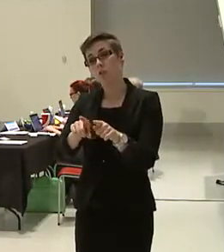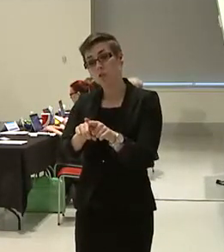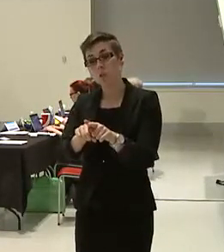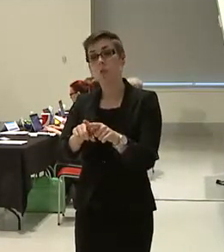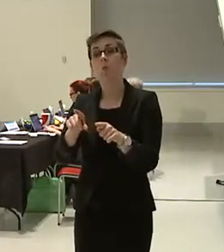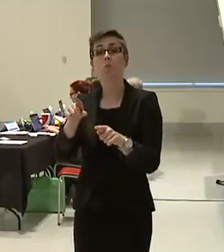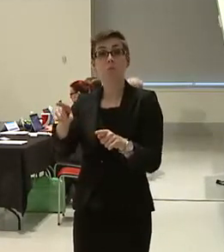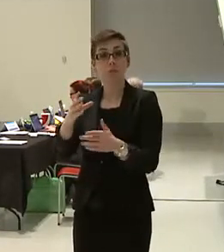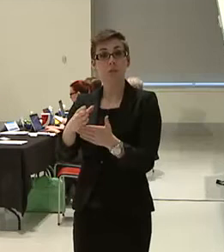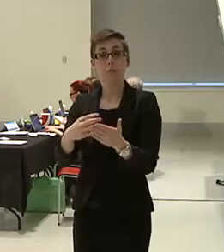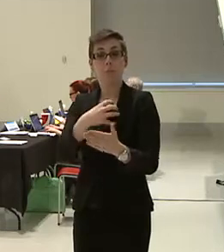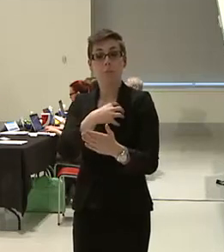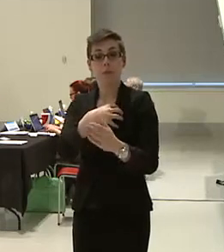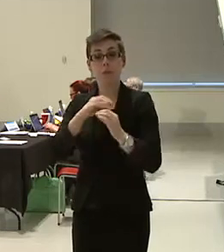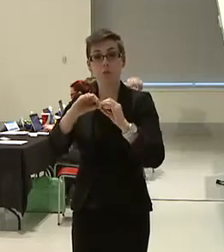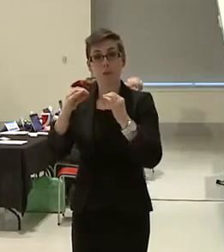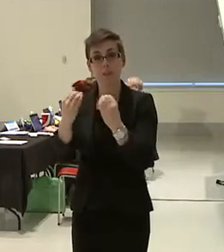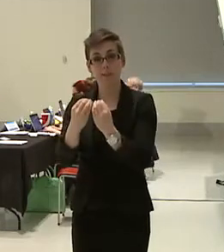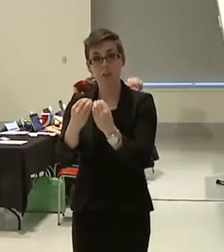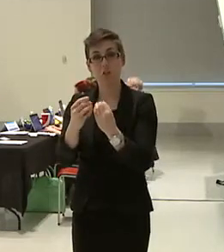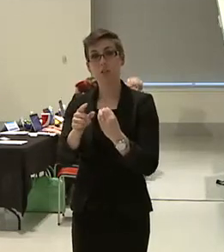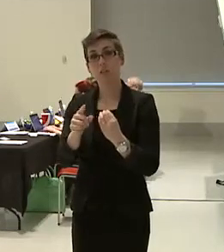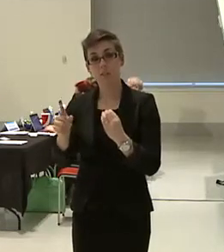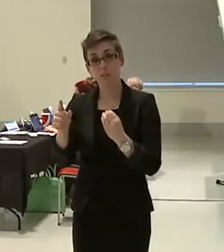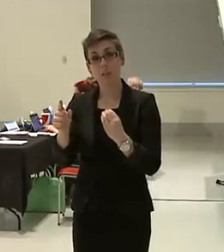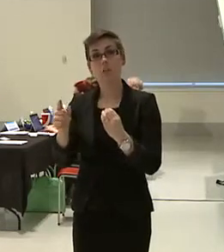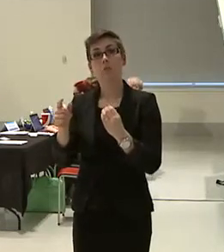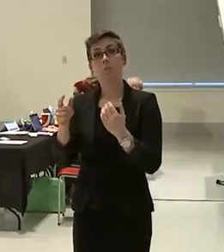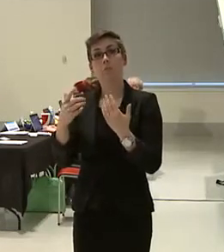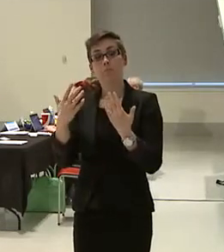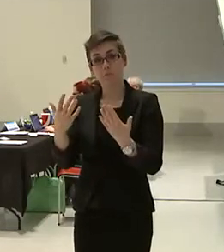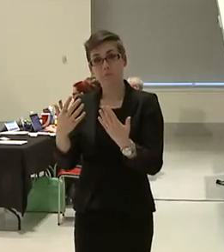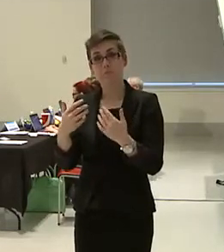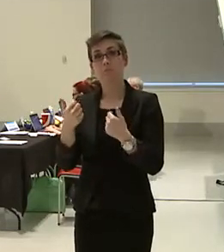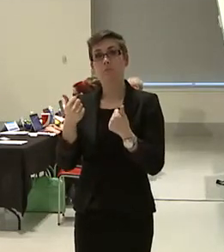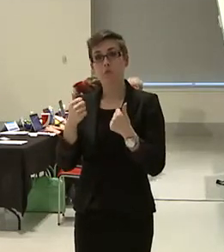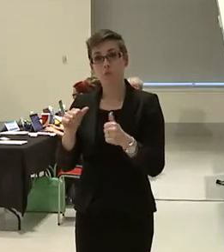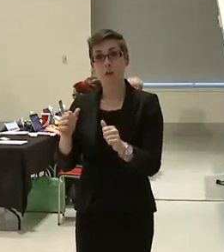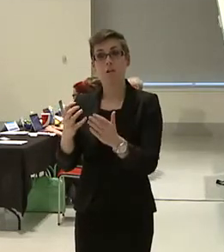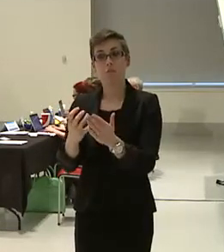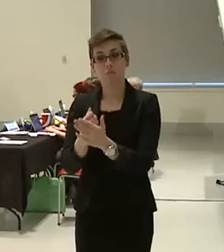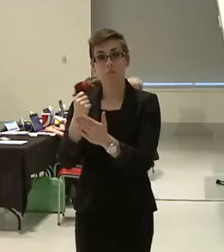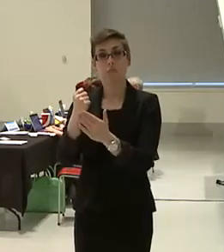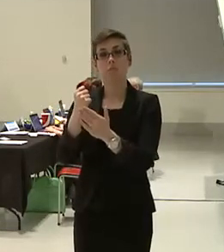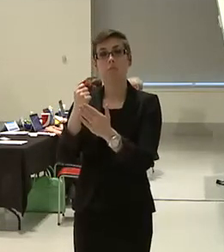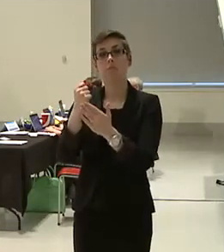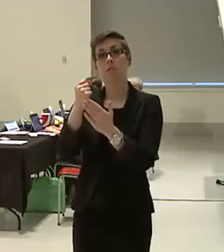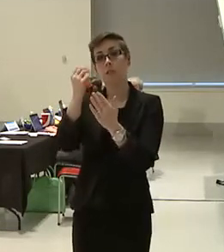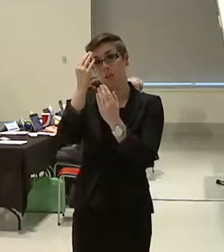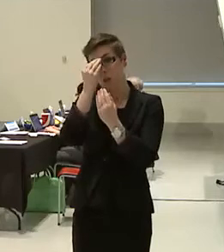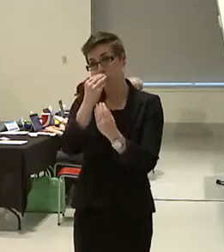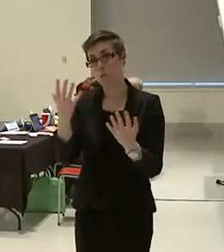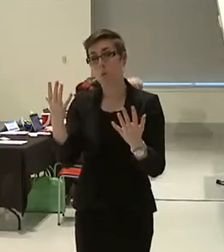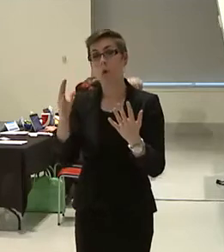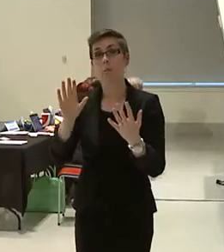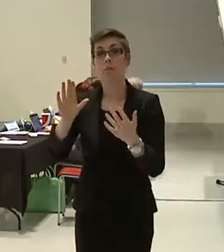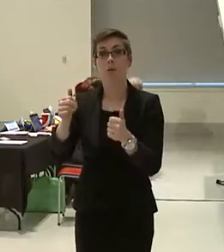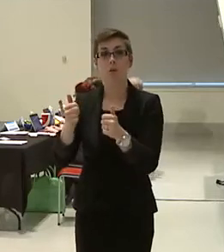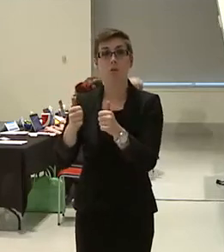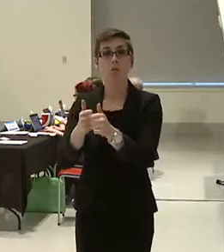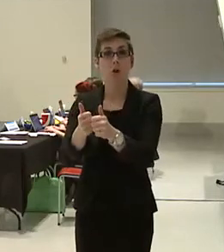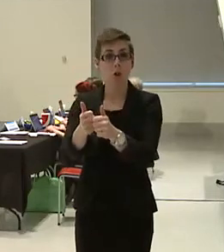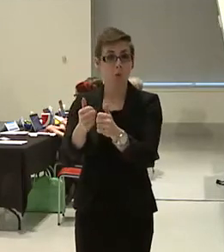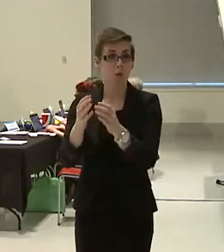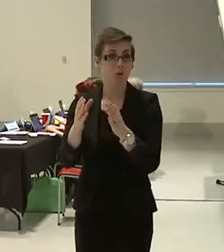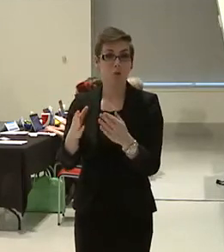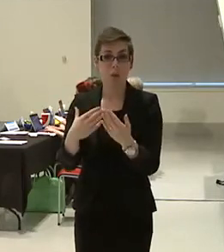police organizations to inform their rank and file members of what the